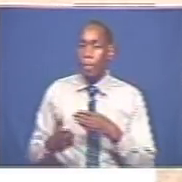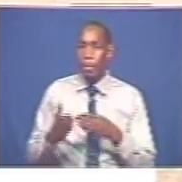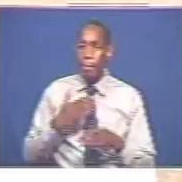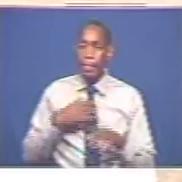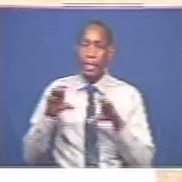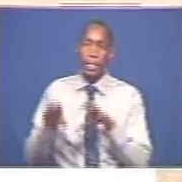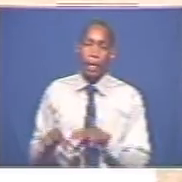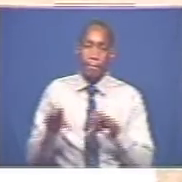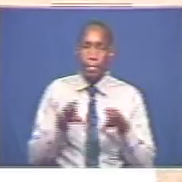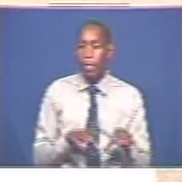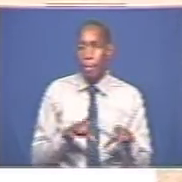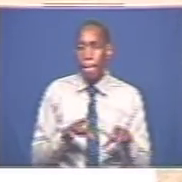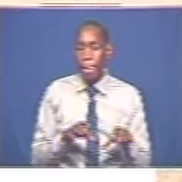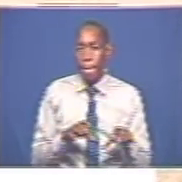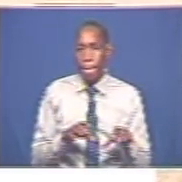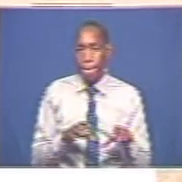struggling. And